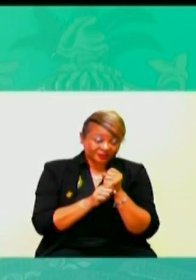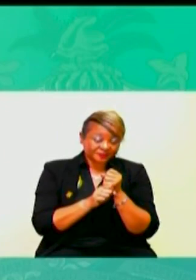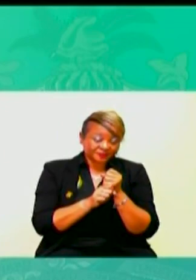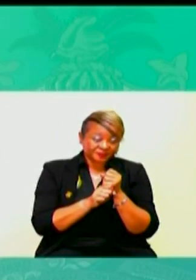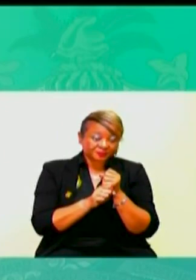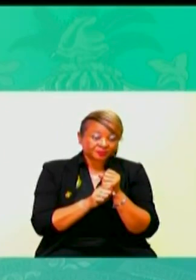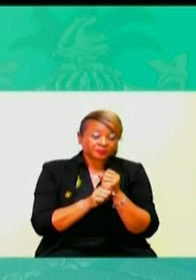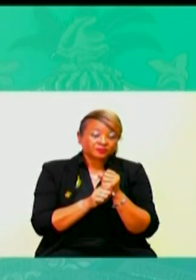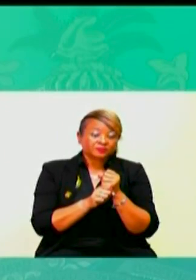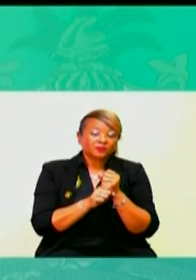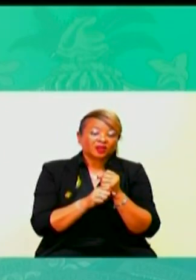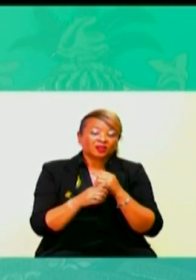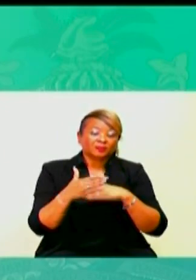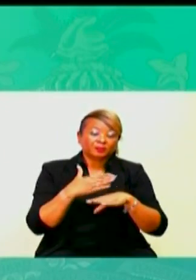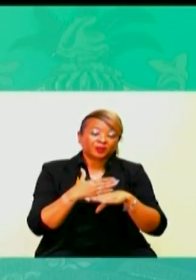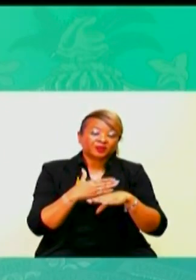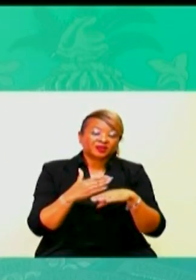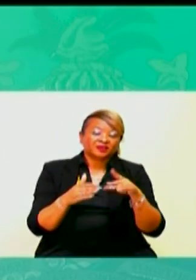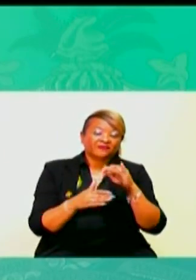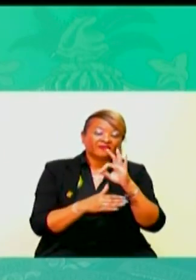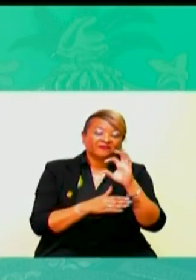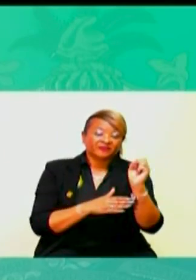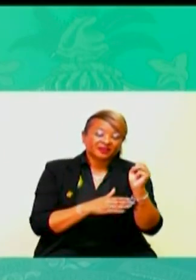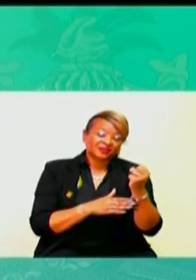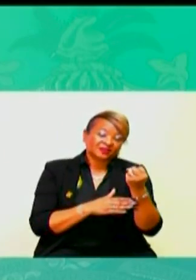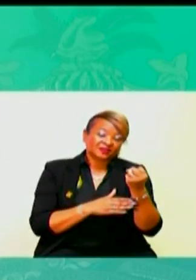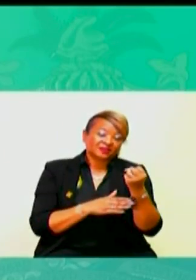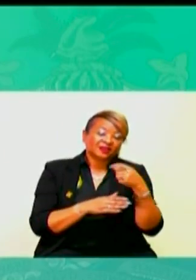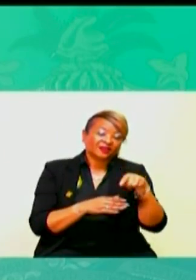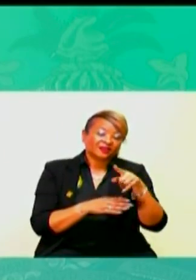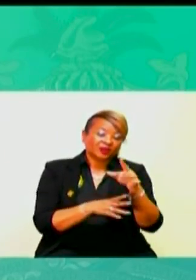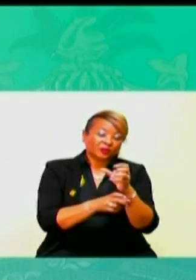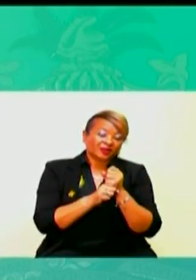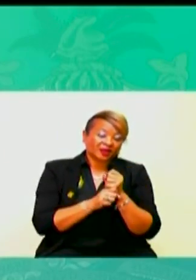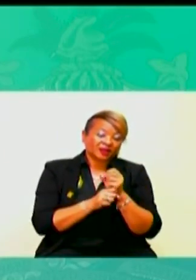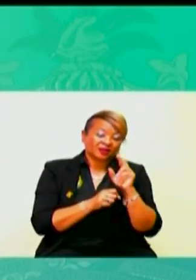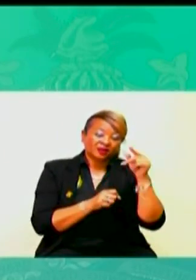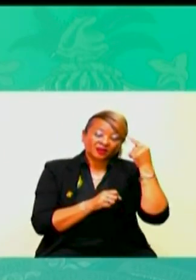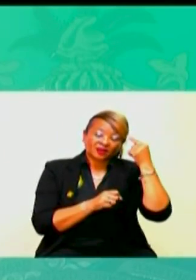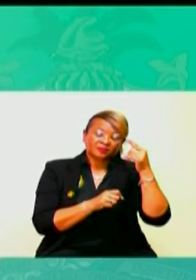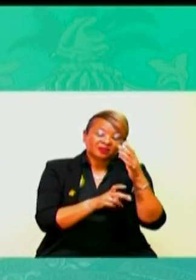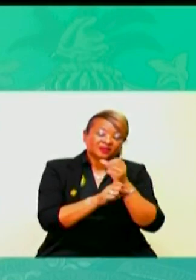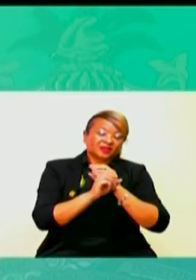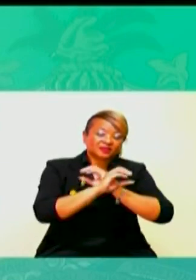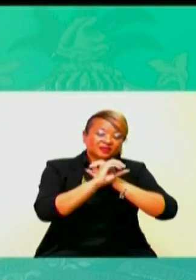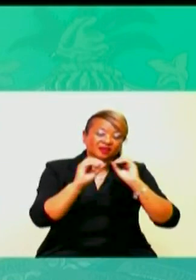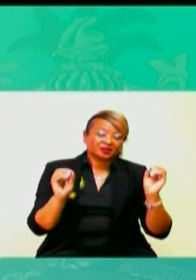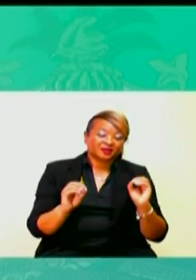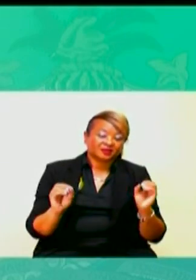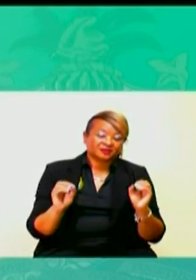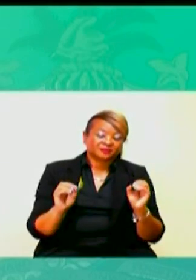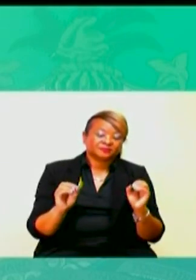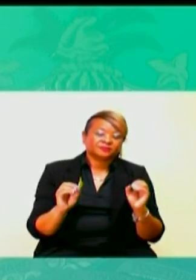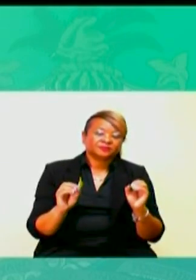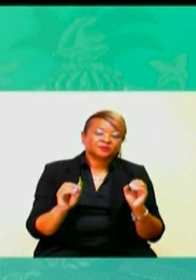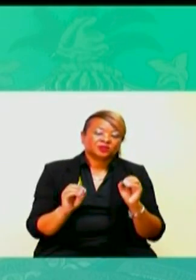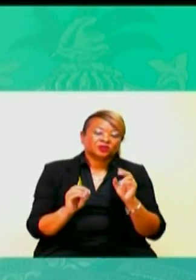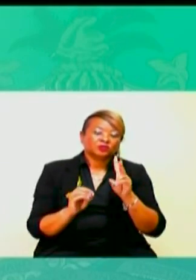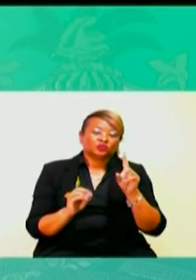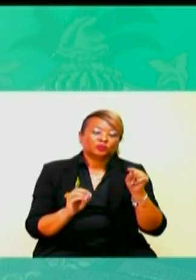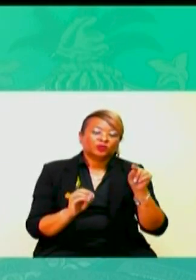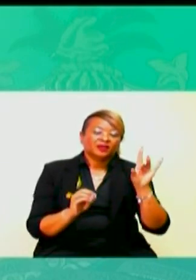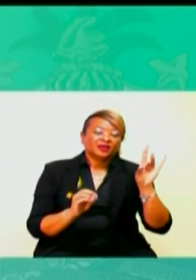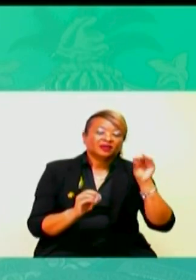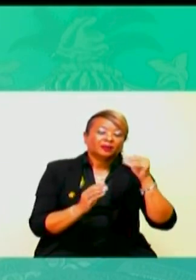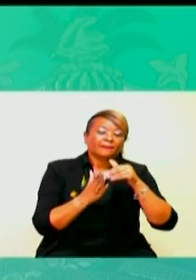The berthing fees, they get that. They ain't get nothing. Mm-hmm. Wow. $2.8